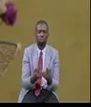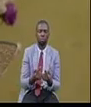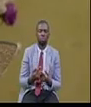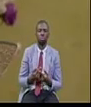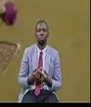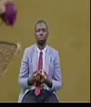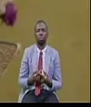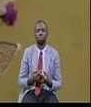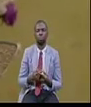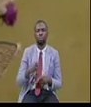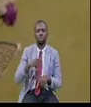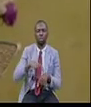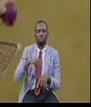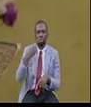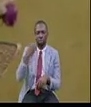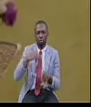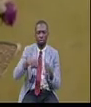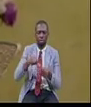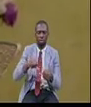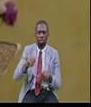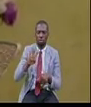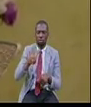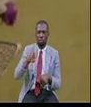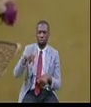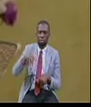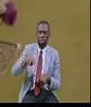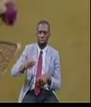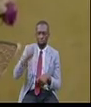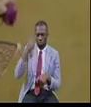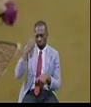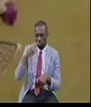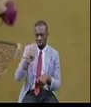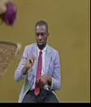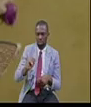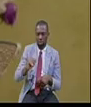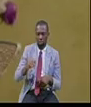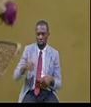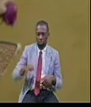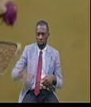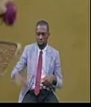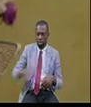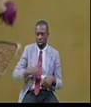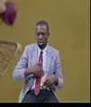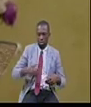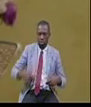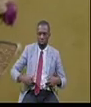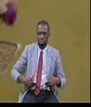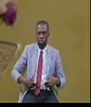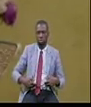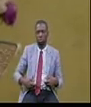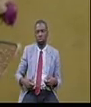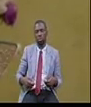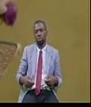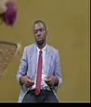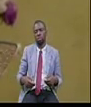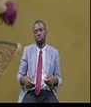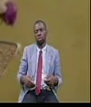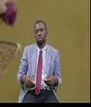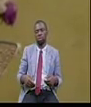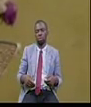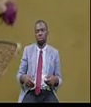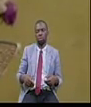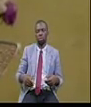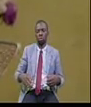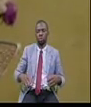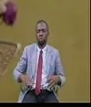fellowship is 4 p.m. for the children and youths. While for the YPF, the young adults and the adults,